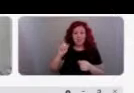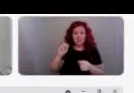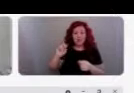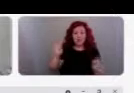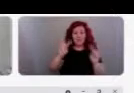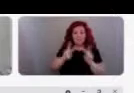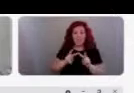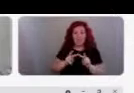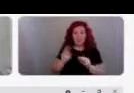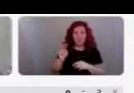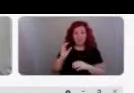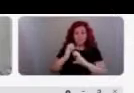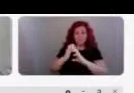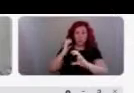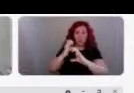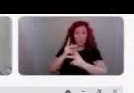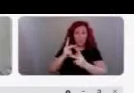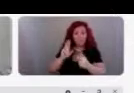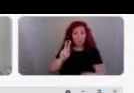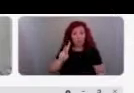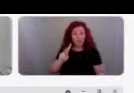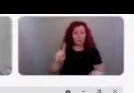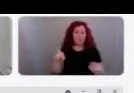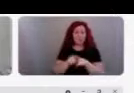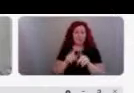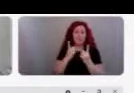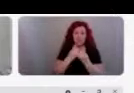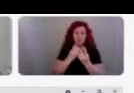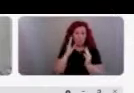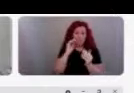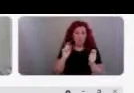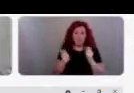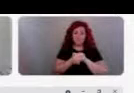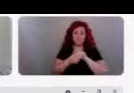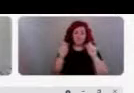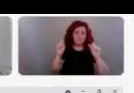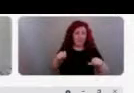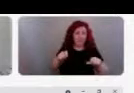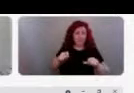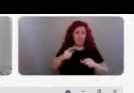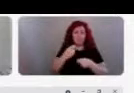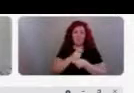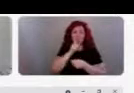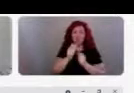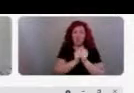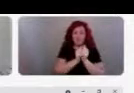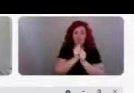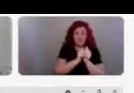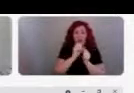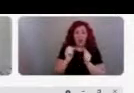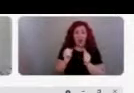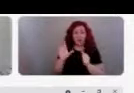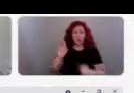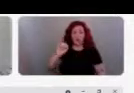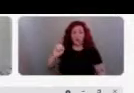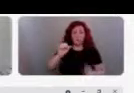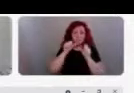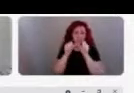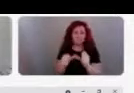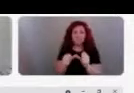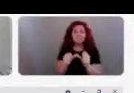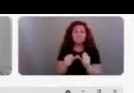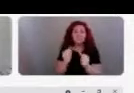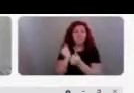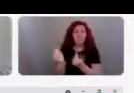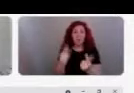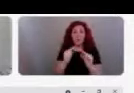district i hope that some of these changes can be made in order to ensure competitiveness and maintain communities of interest so every group